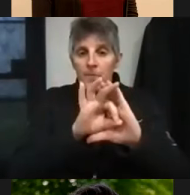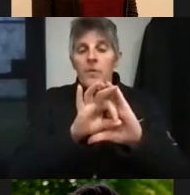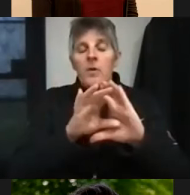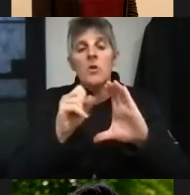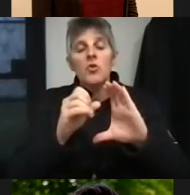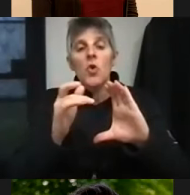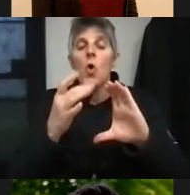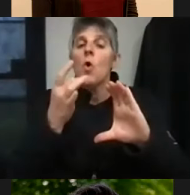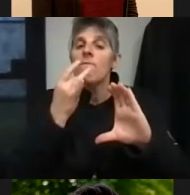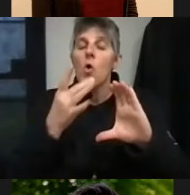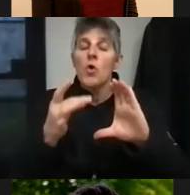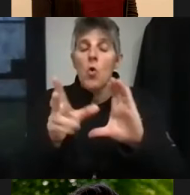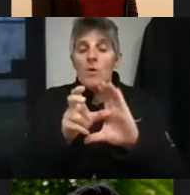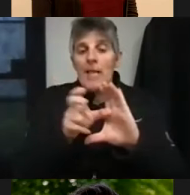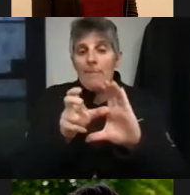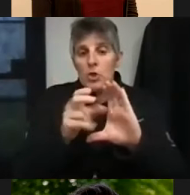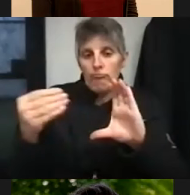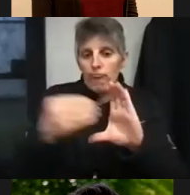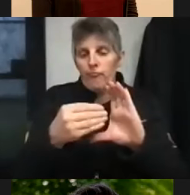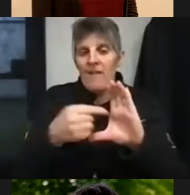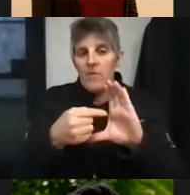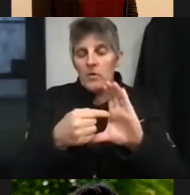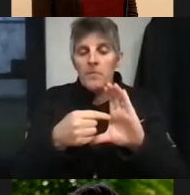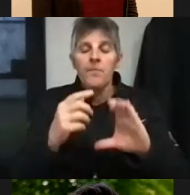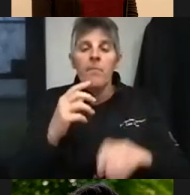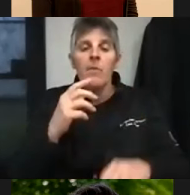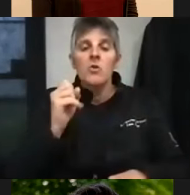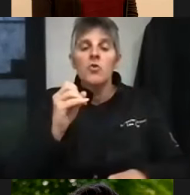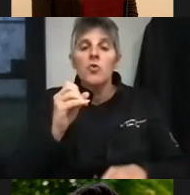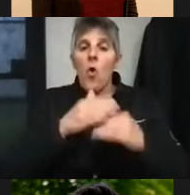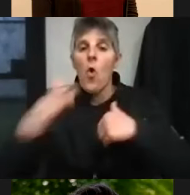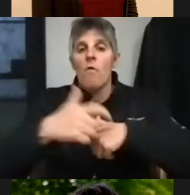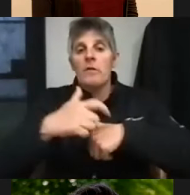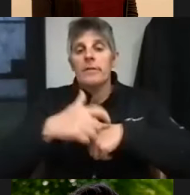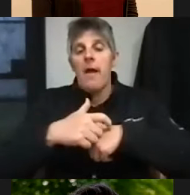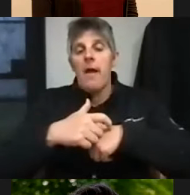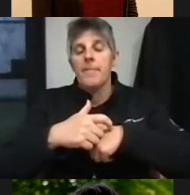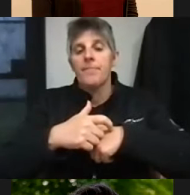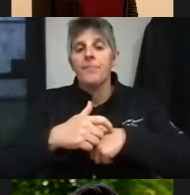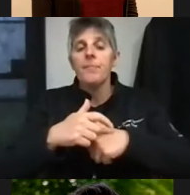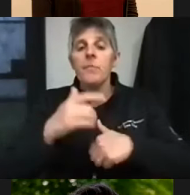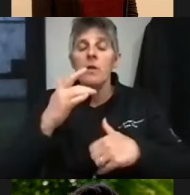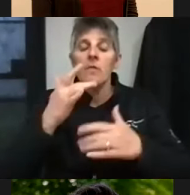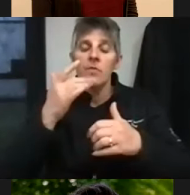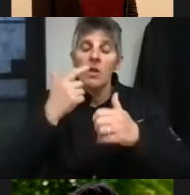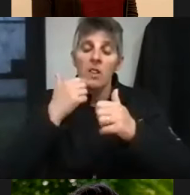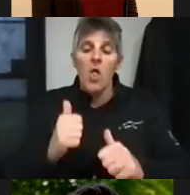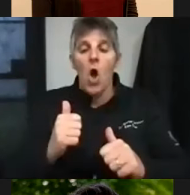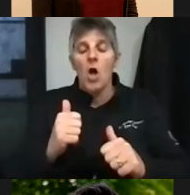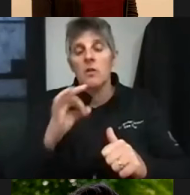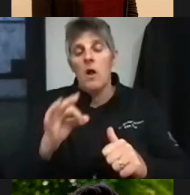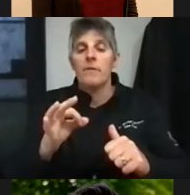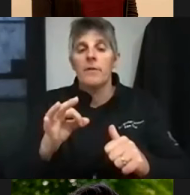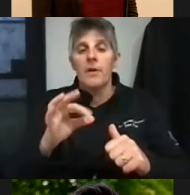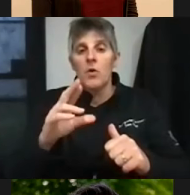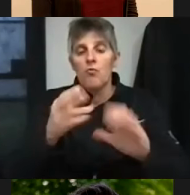are photoreceptor concentrated region. So over time, the loss of the